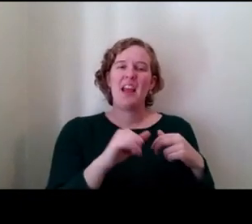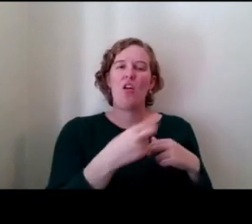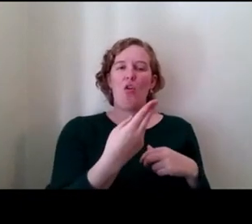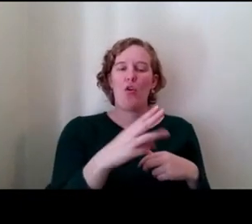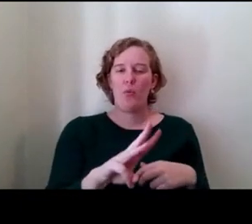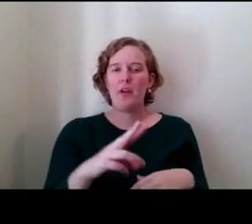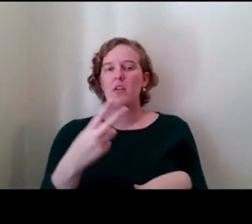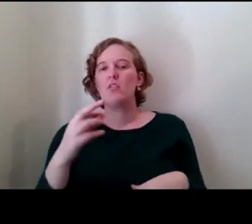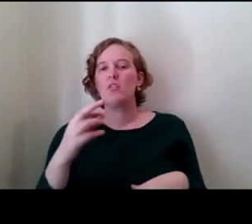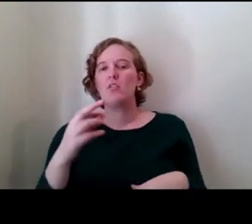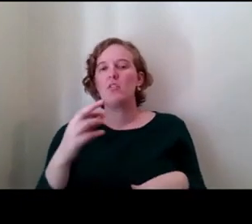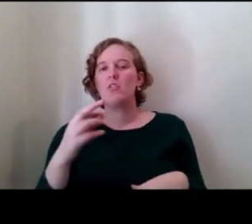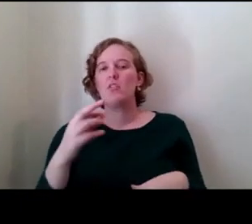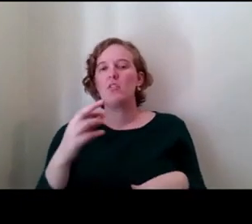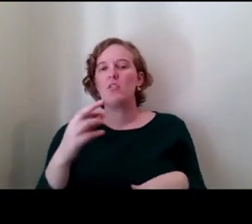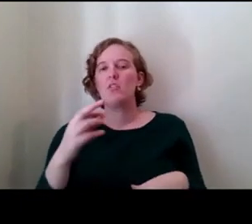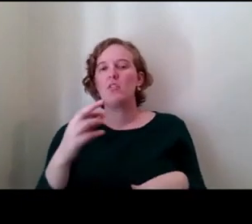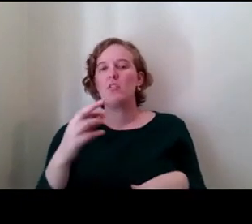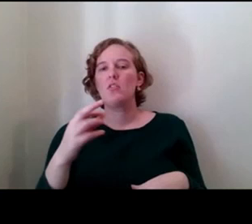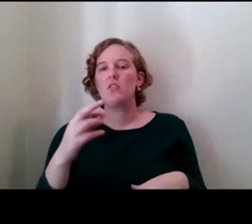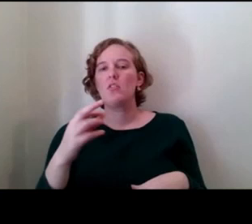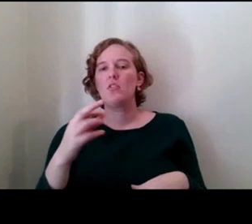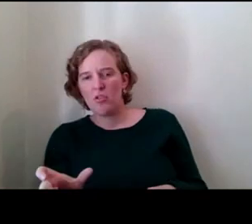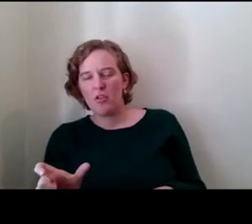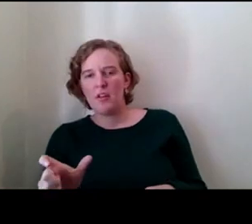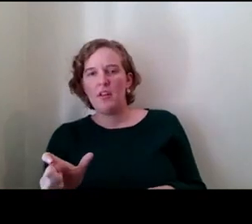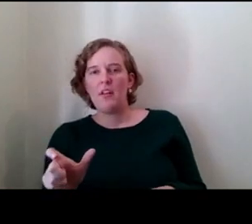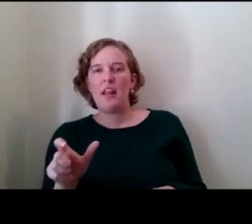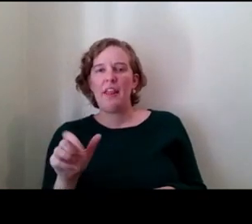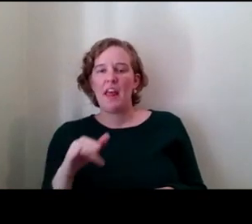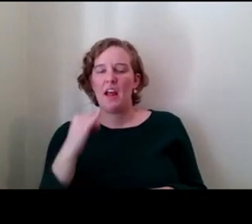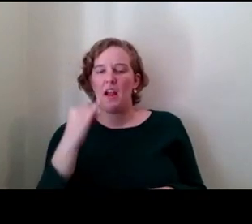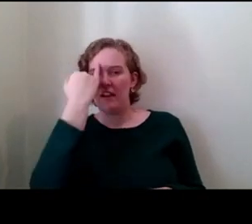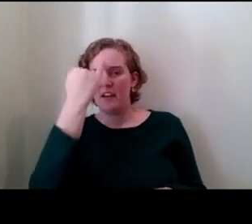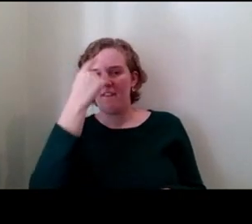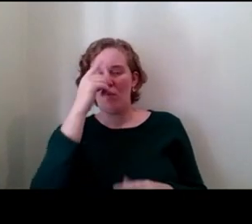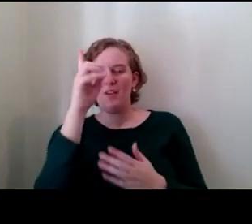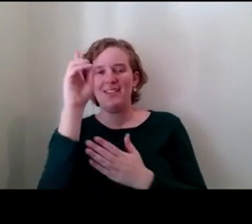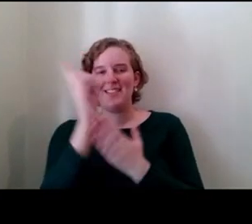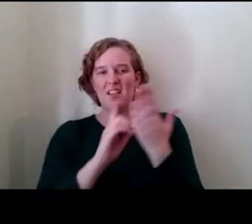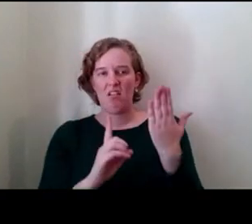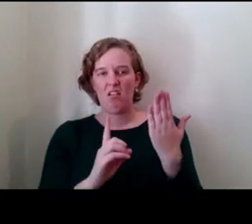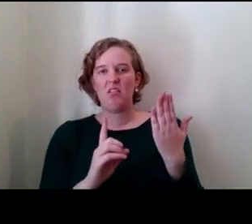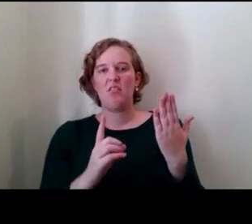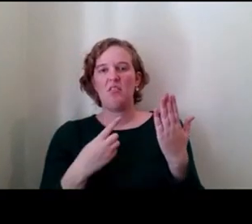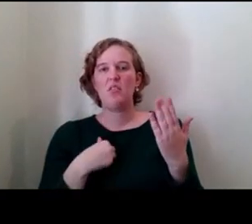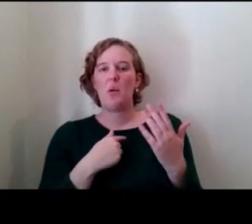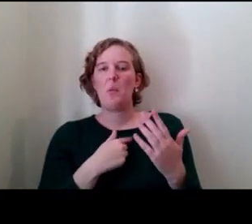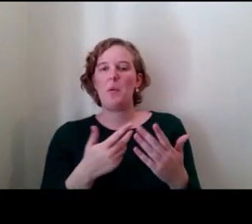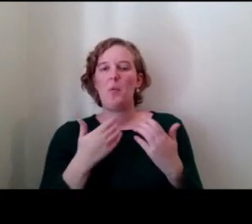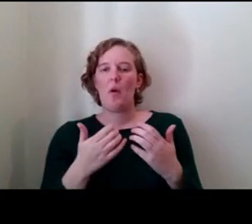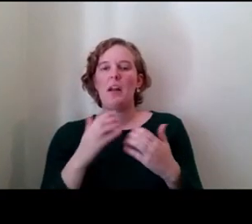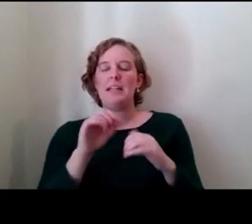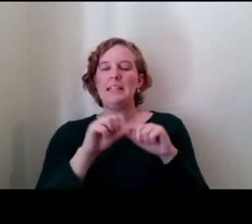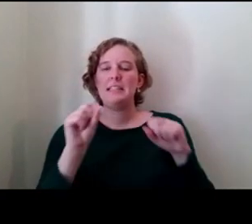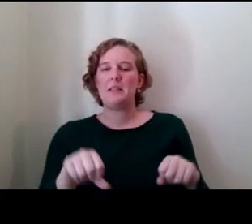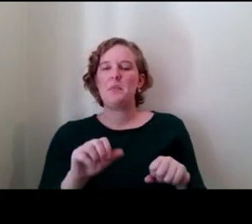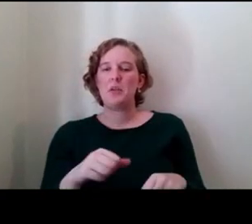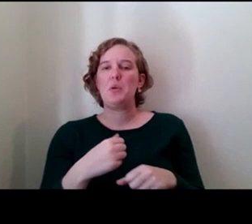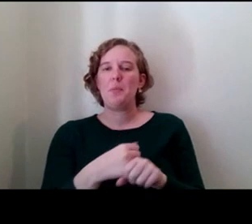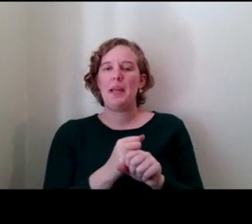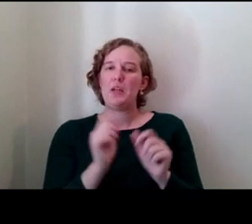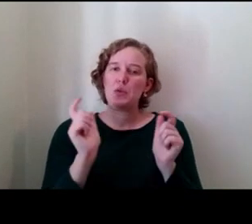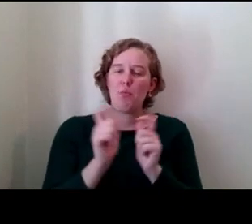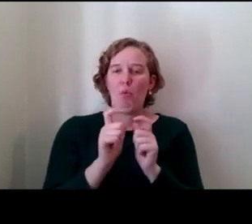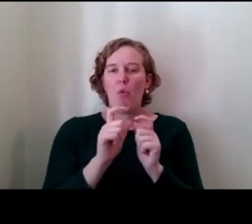also conscious of this third pillar on the right, the notion of design and the form factor of devices. We wanted a system that you could use to make quite compact devices